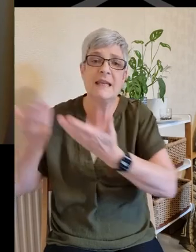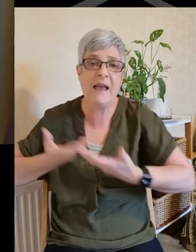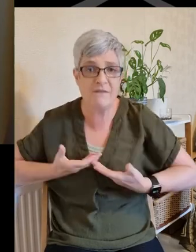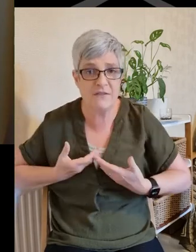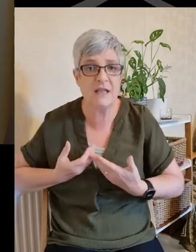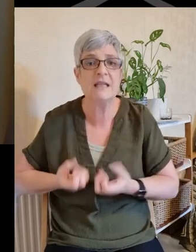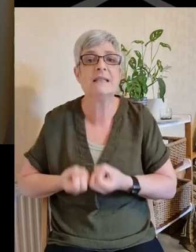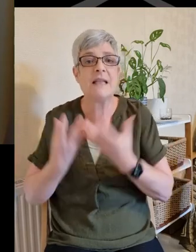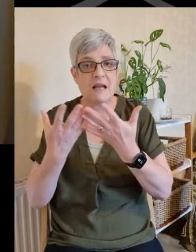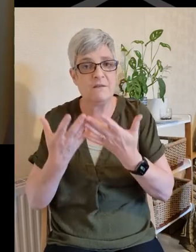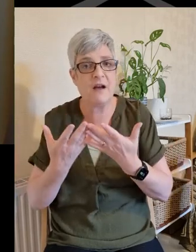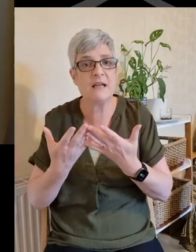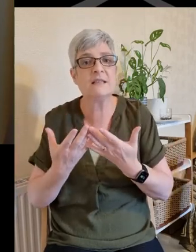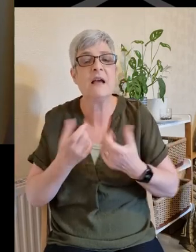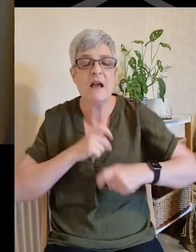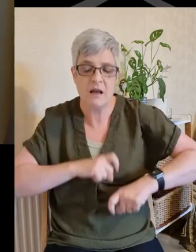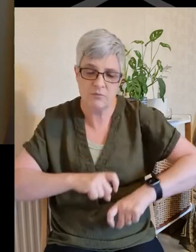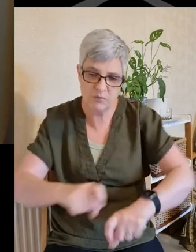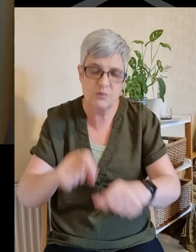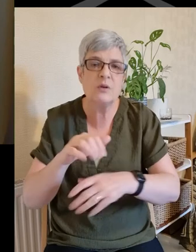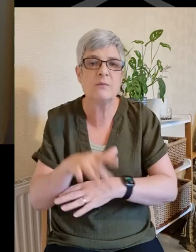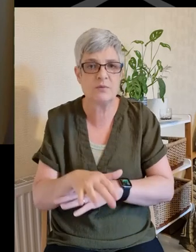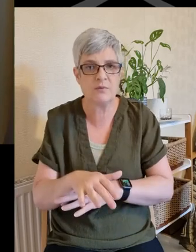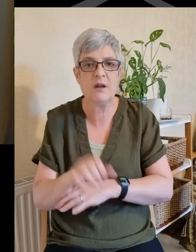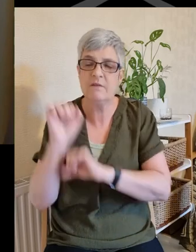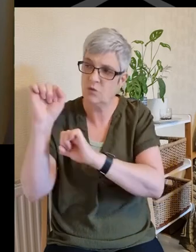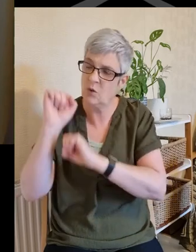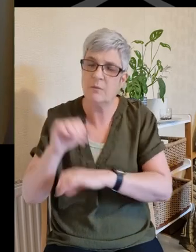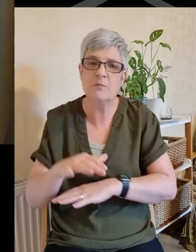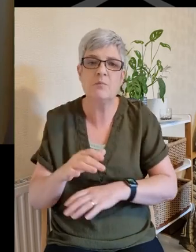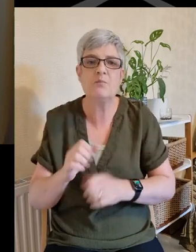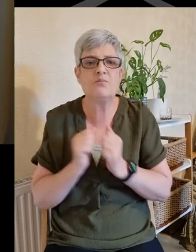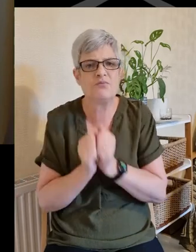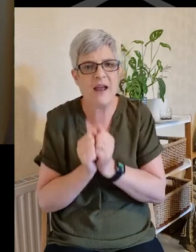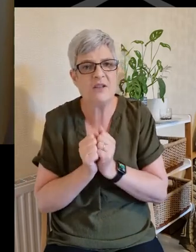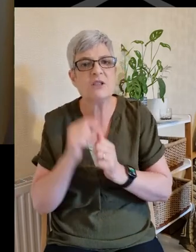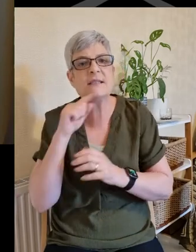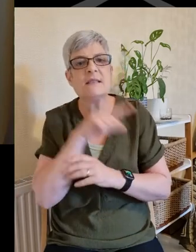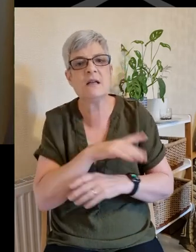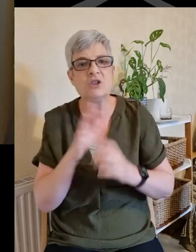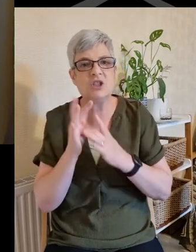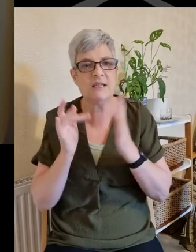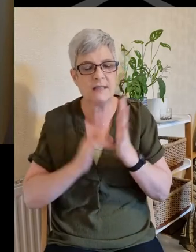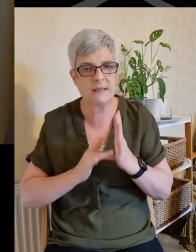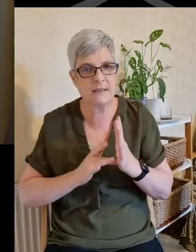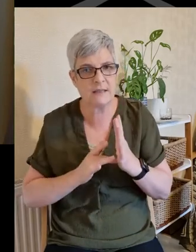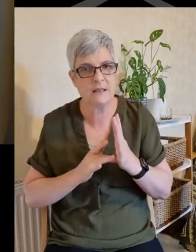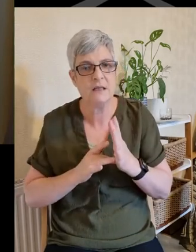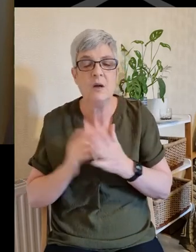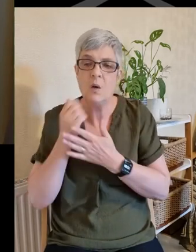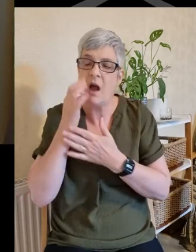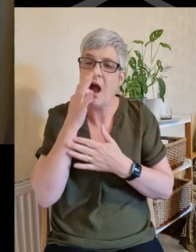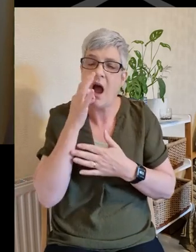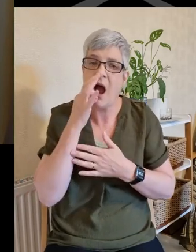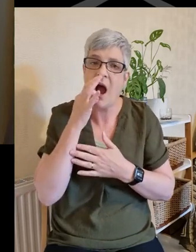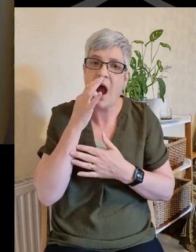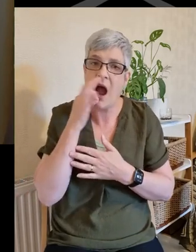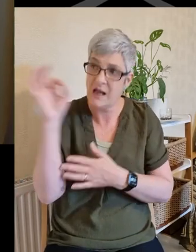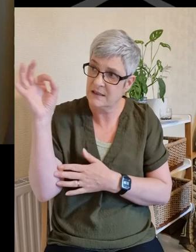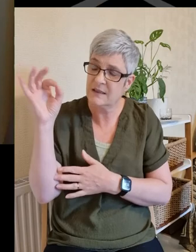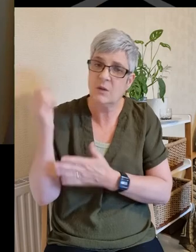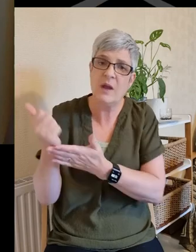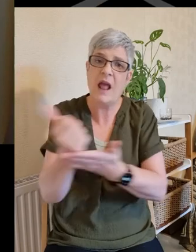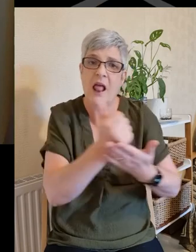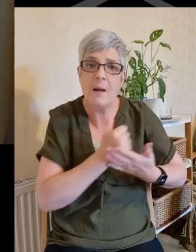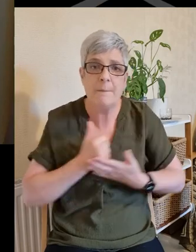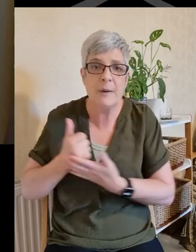constant presence of your precious Son, Jesus, and ask that you will help us to share him with